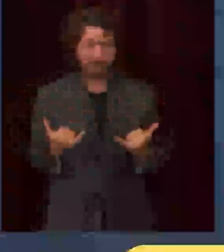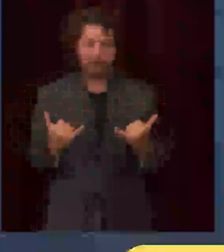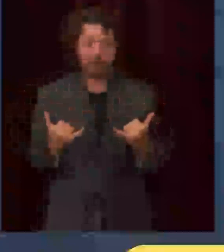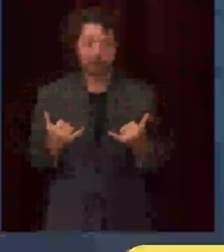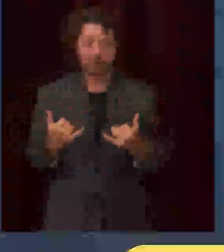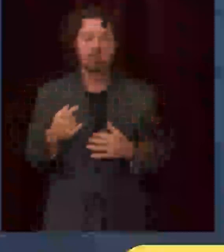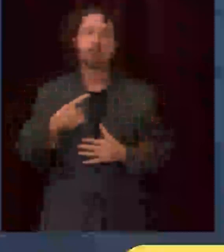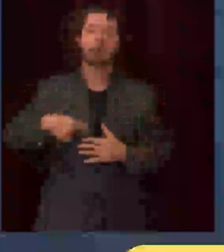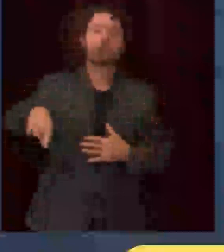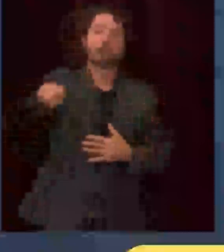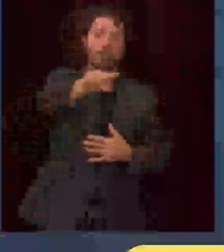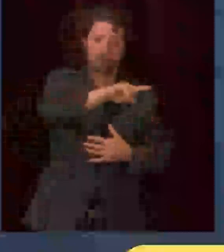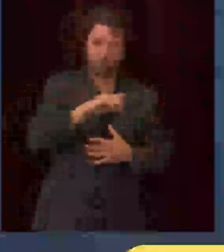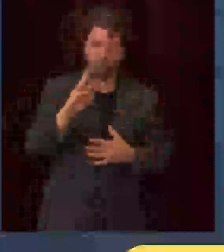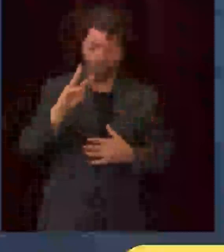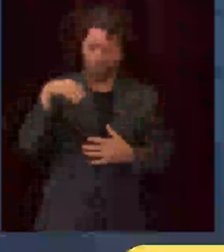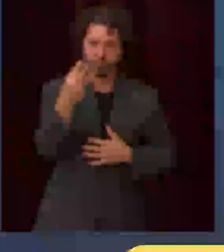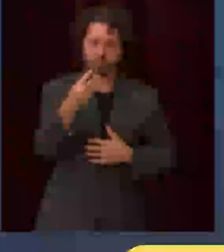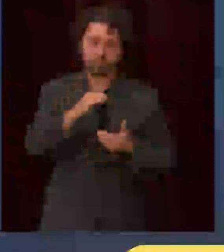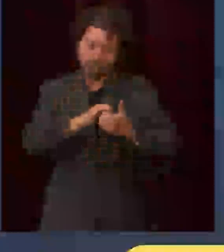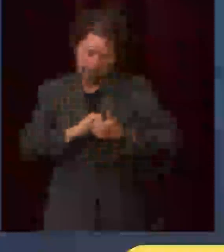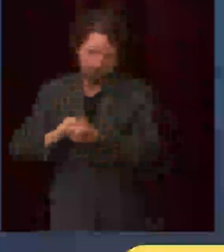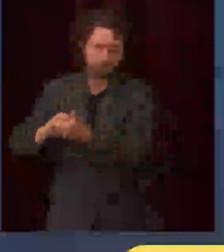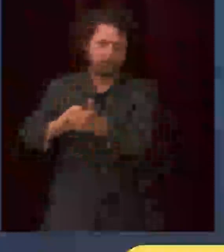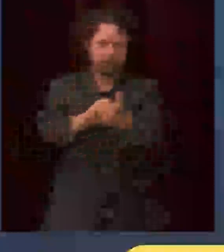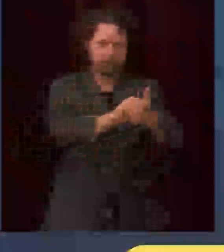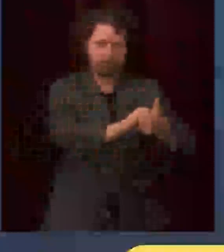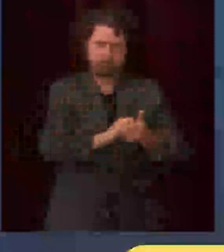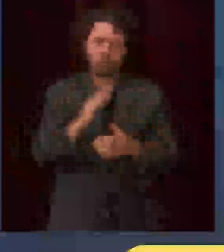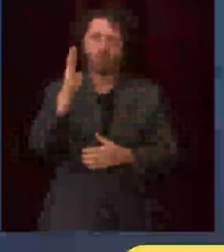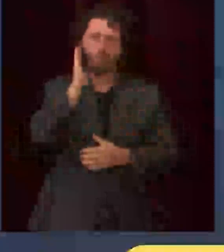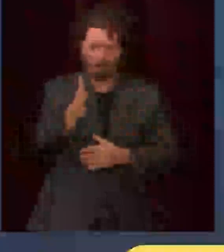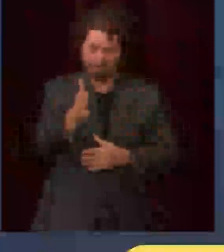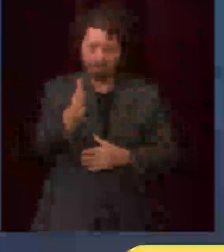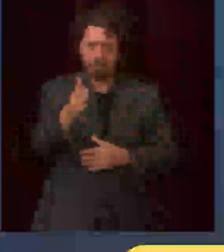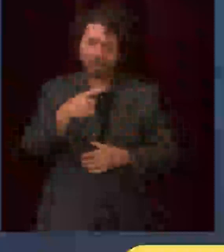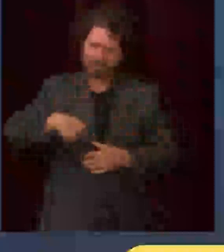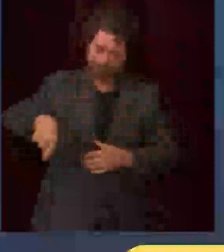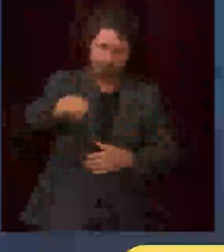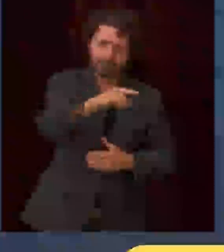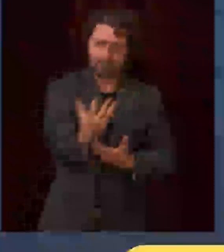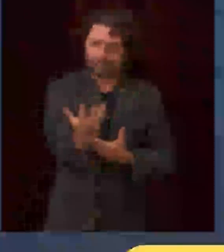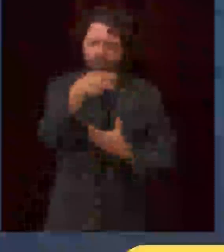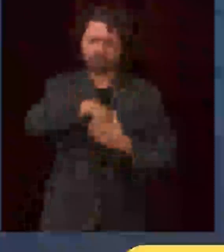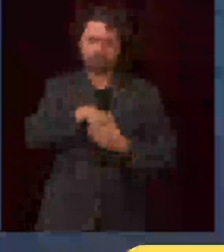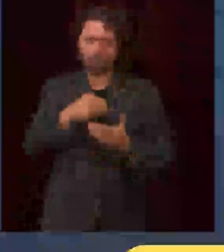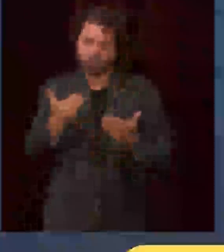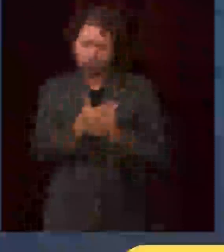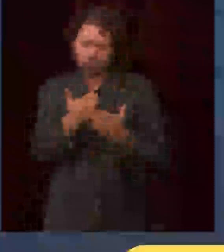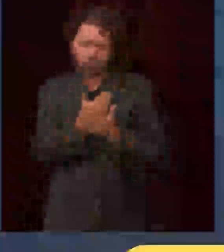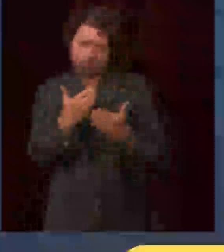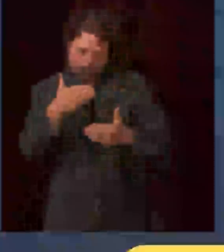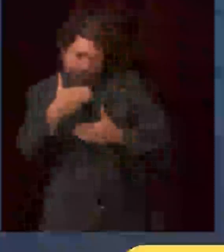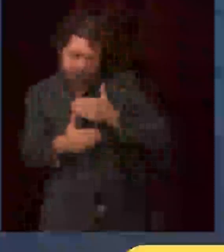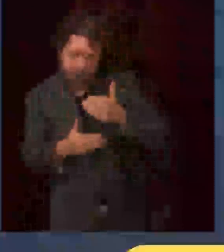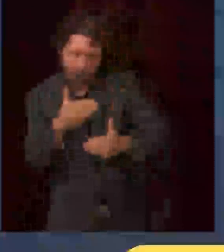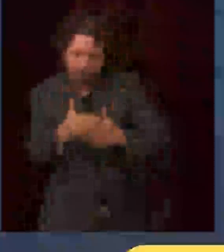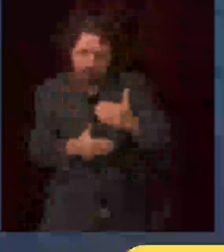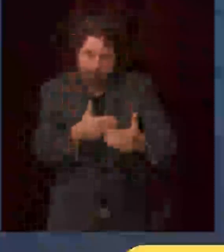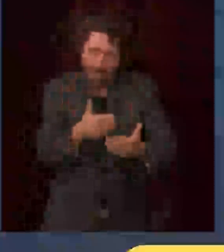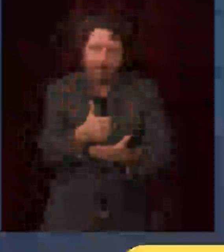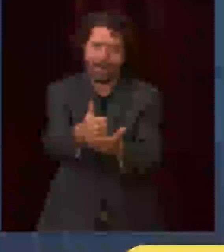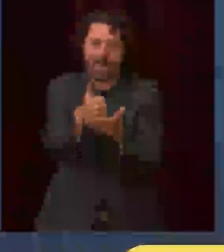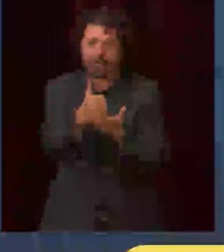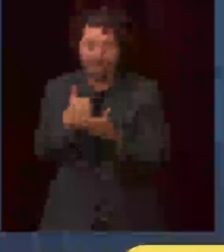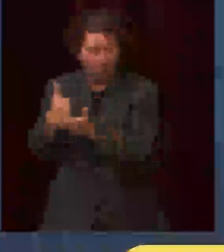in Washingtonians accepting these new tools at our disposal to reduce this horrific transmission. We're confident